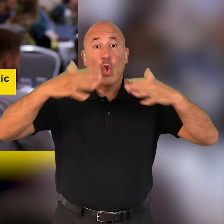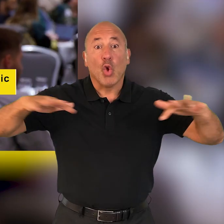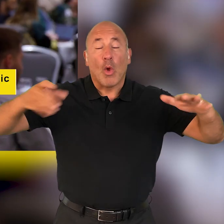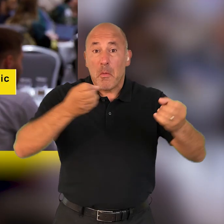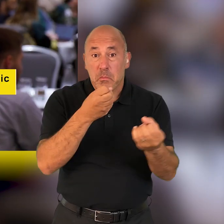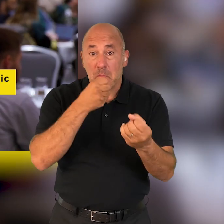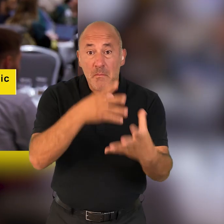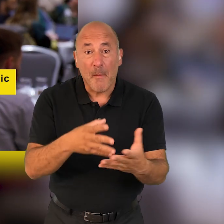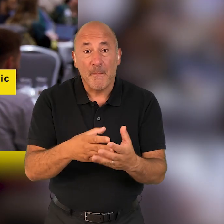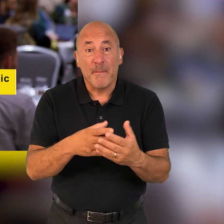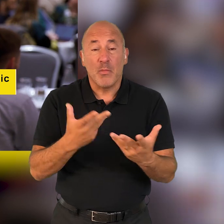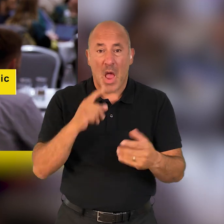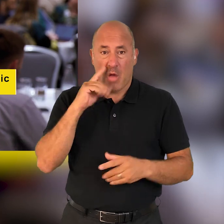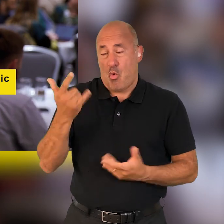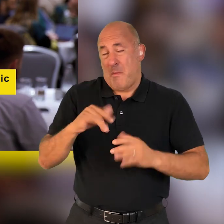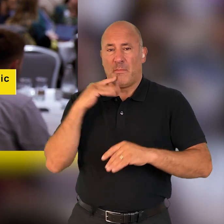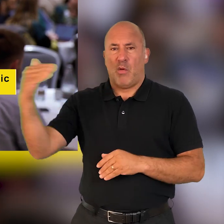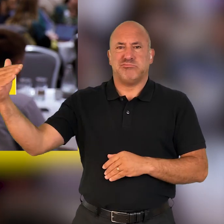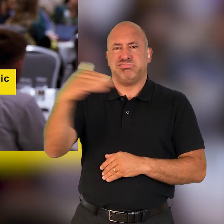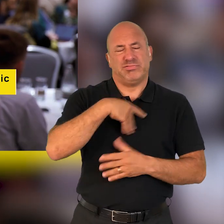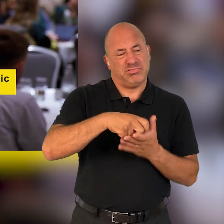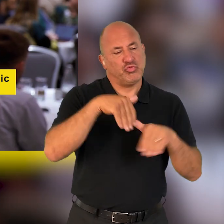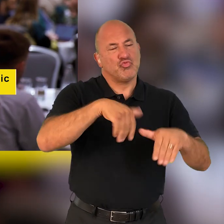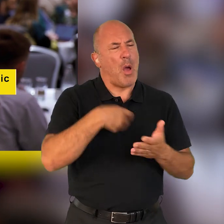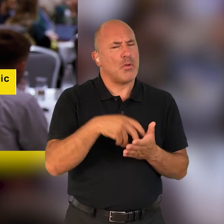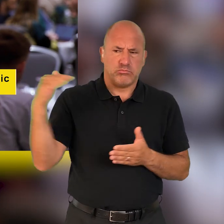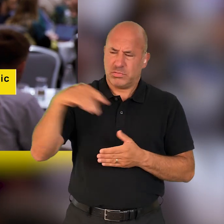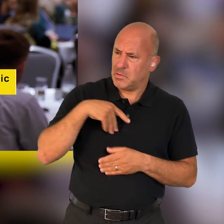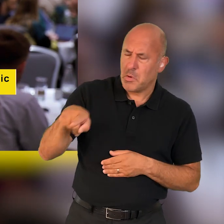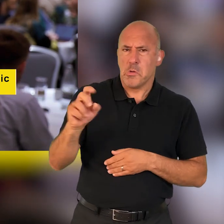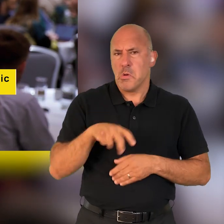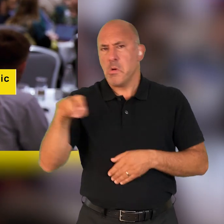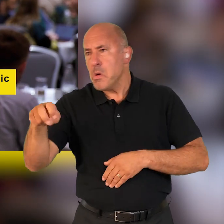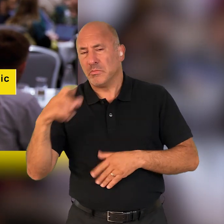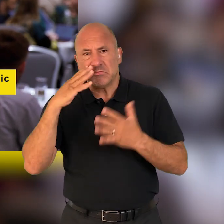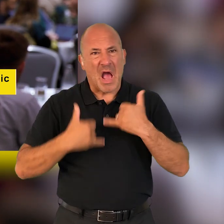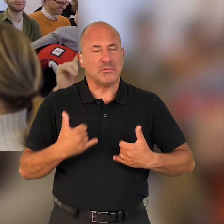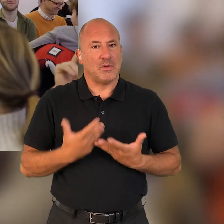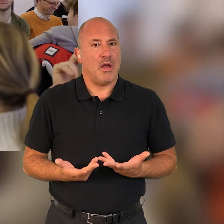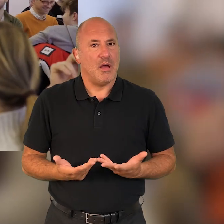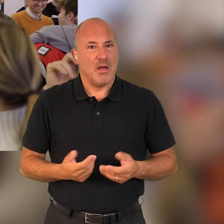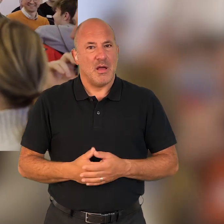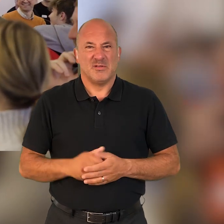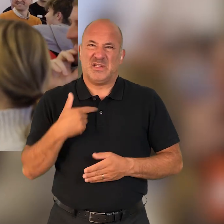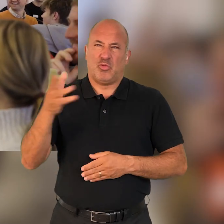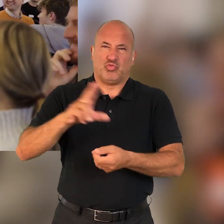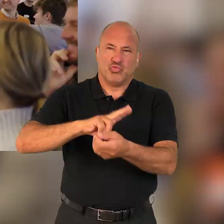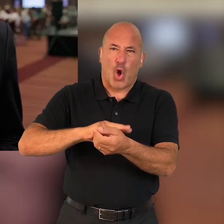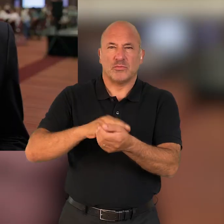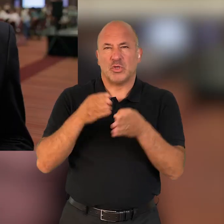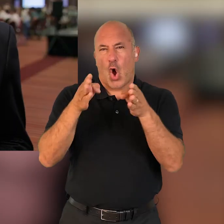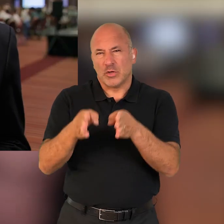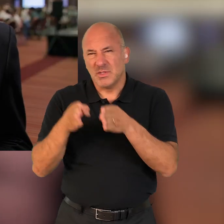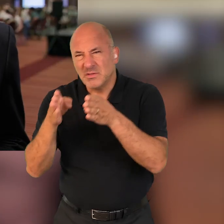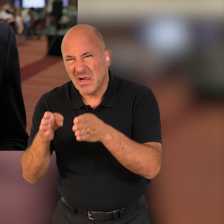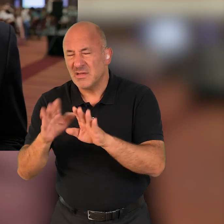that would be amazing for rural communities, as well as people who just see them when they're walking to the shop. Rather than relying upon